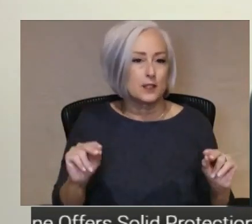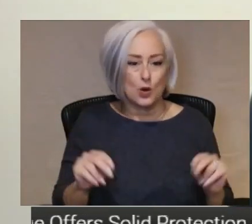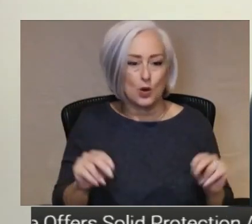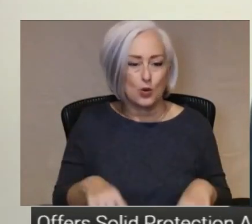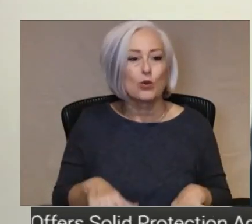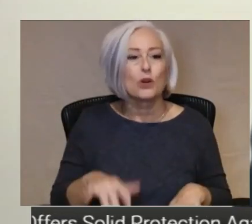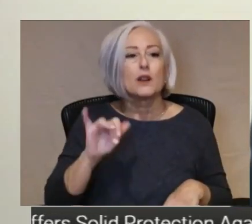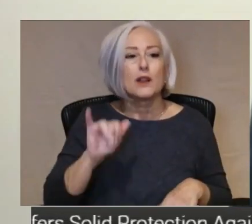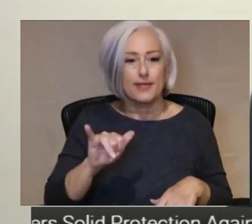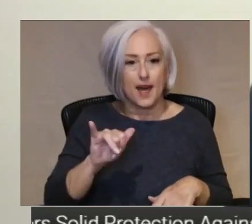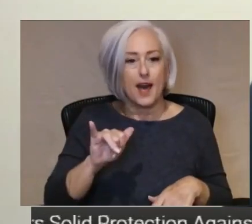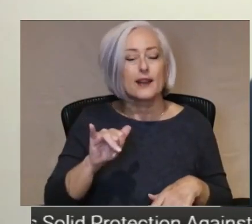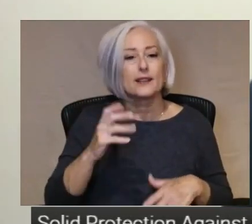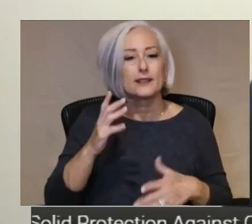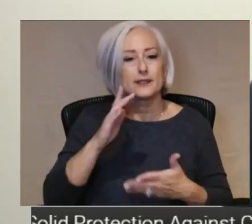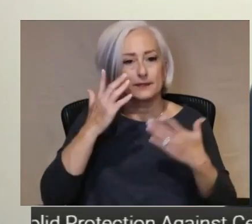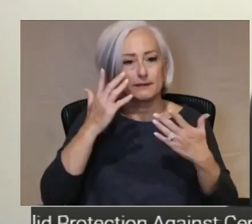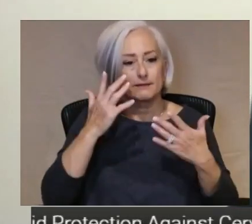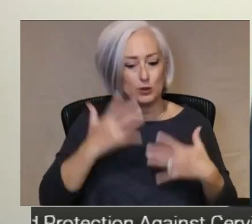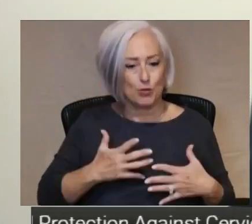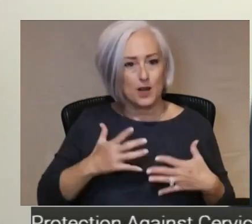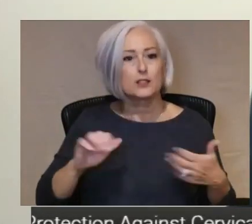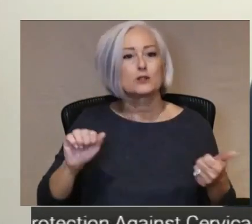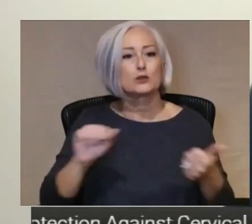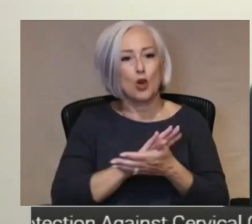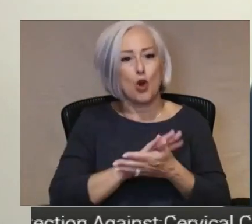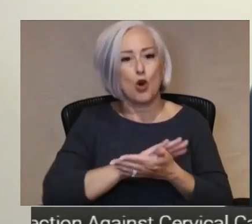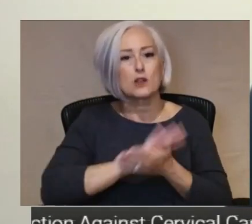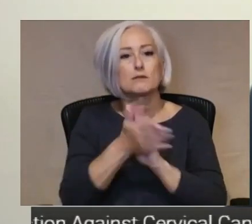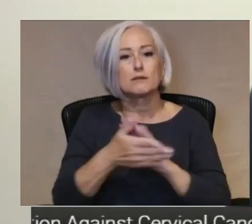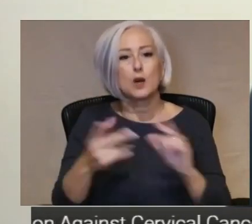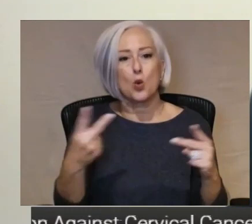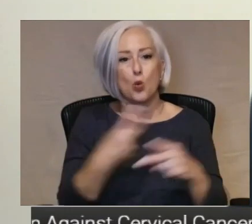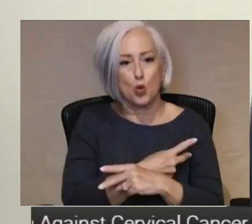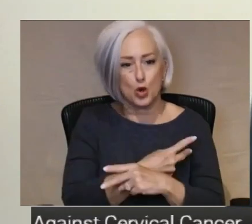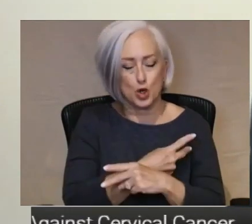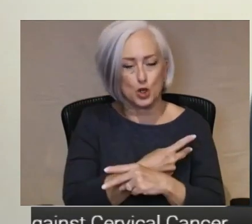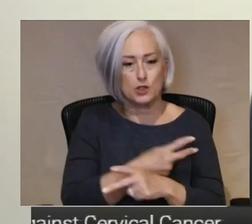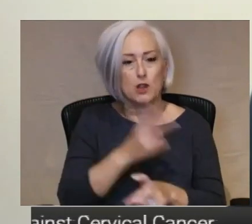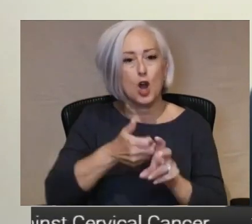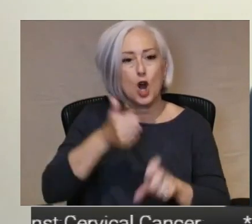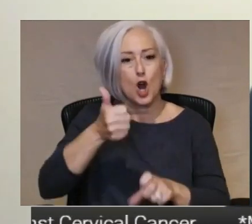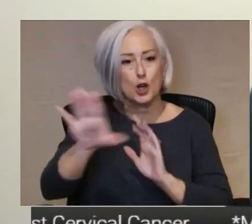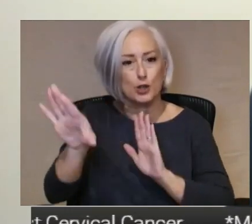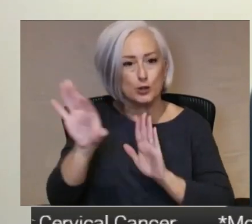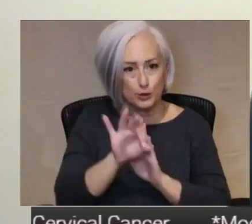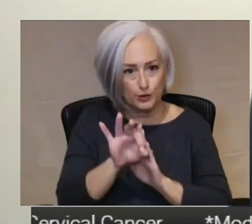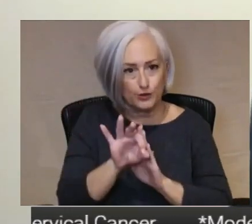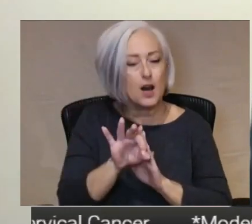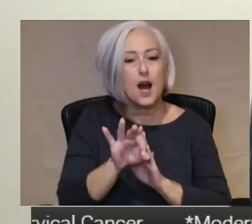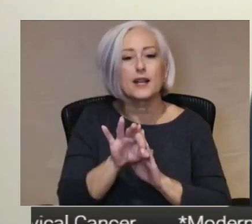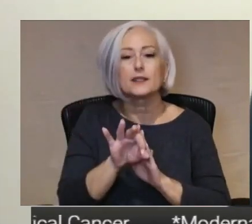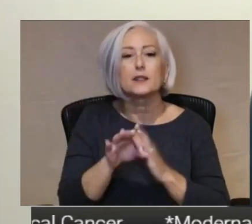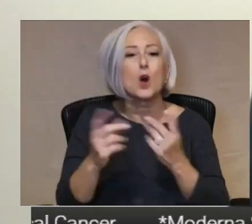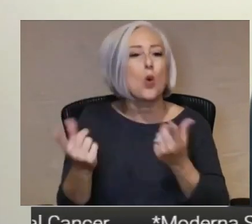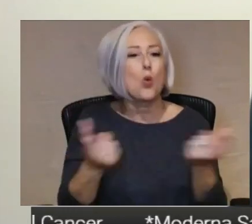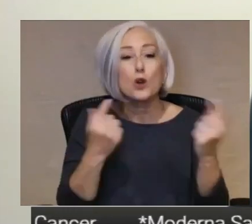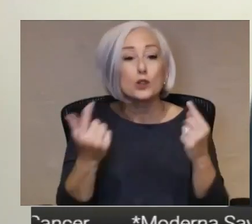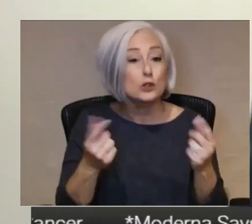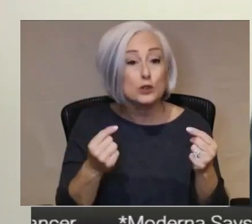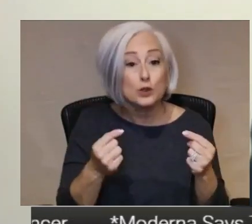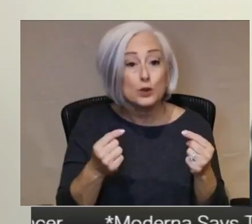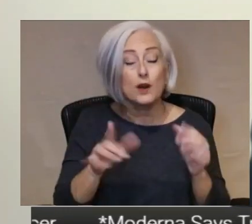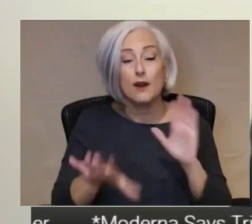that can actually wind up leading you to feel worse, make it harder to find the adaptive things to do and the positives of your